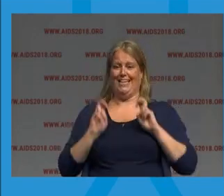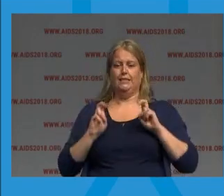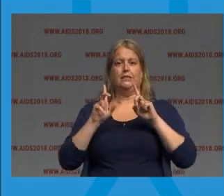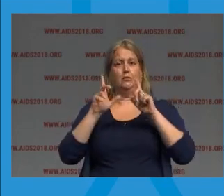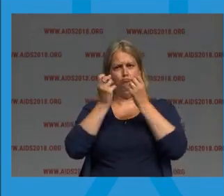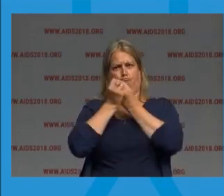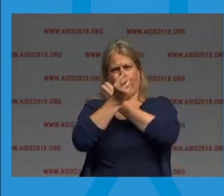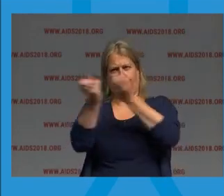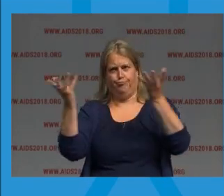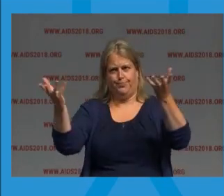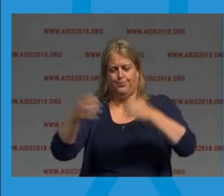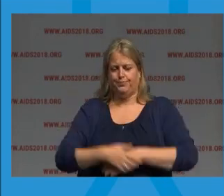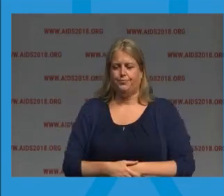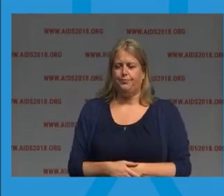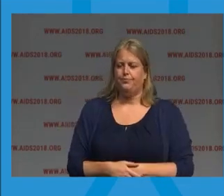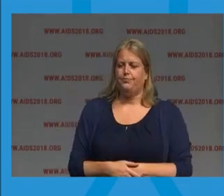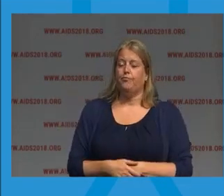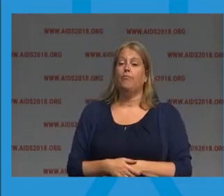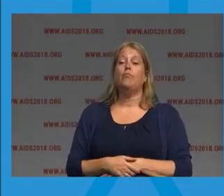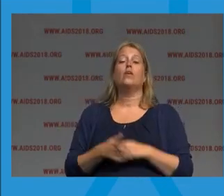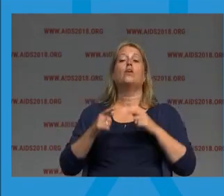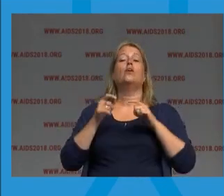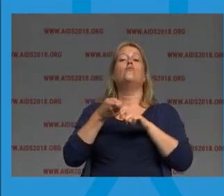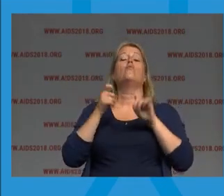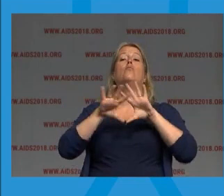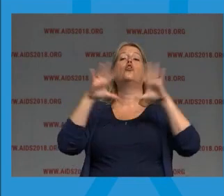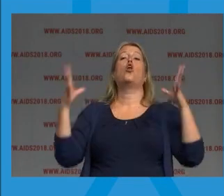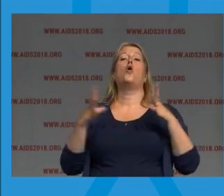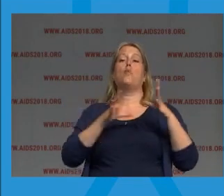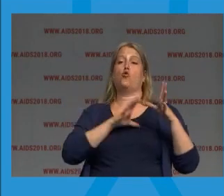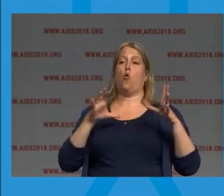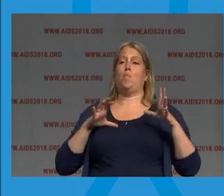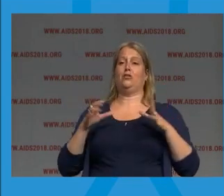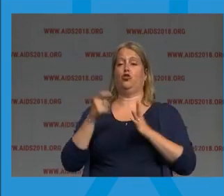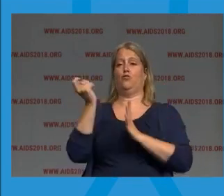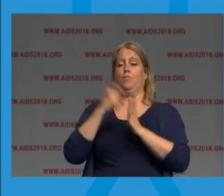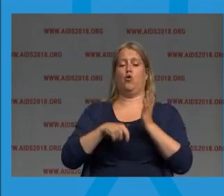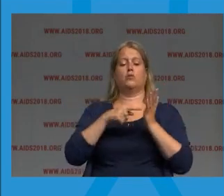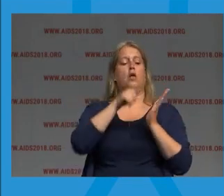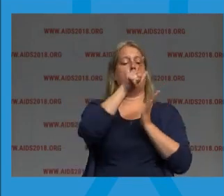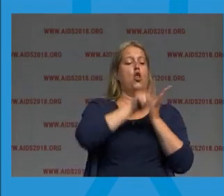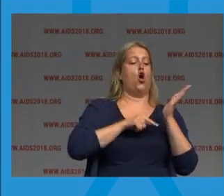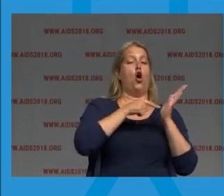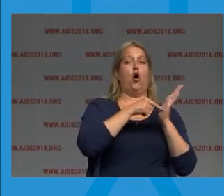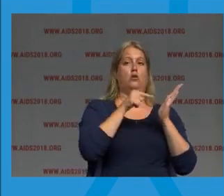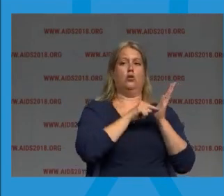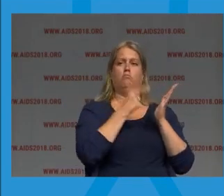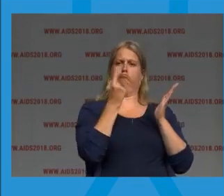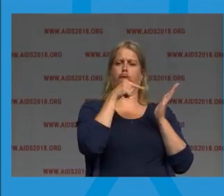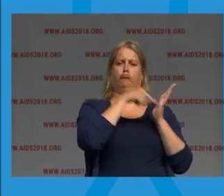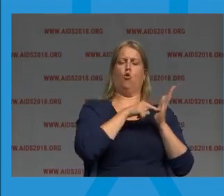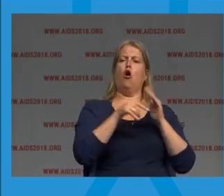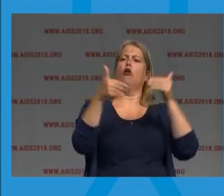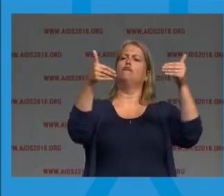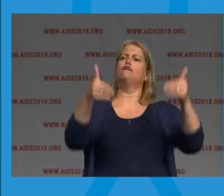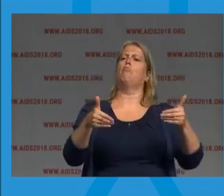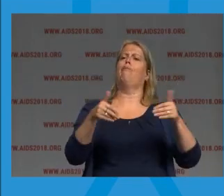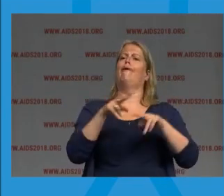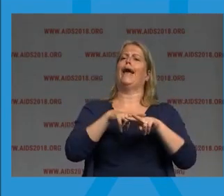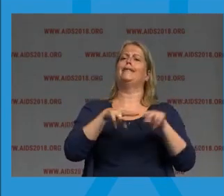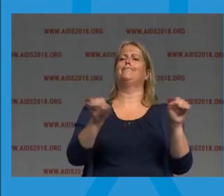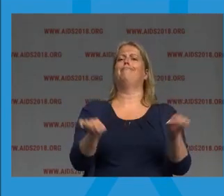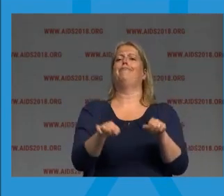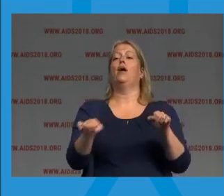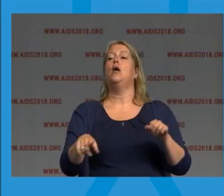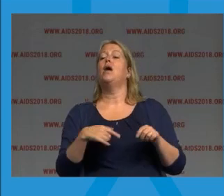done. So from the Global Commission report, the law alone cannot stop AIDS, nor can the law alone be